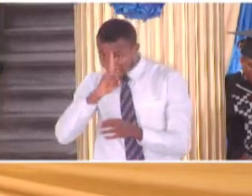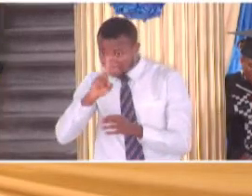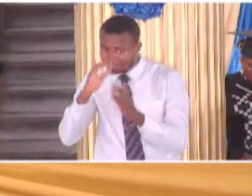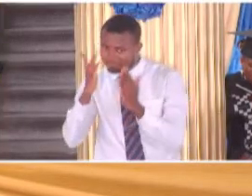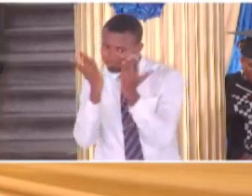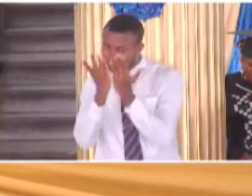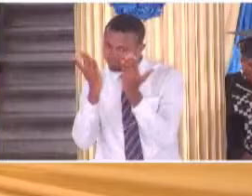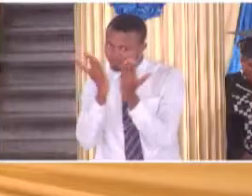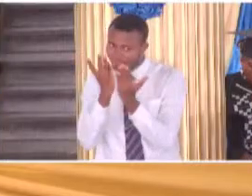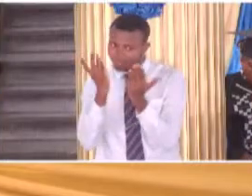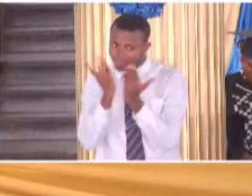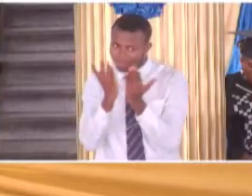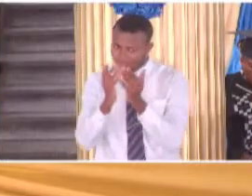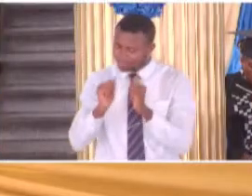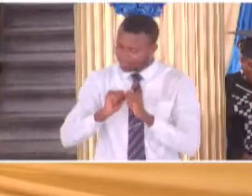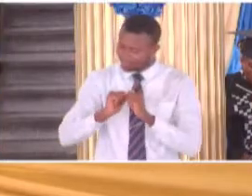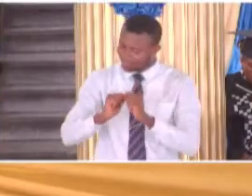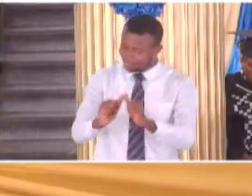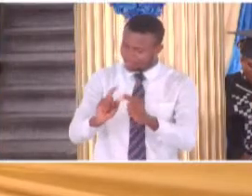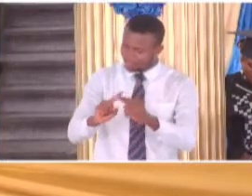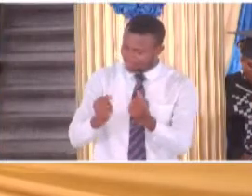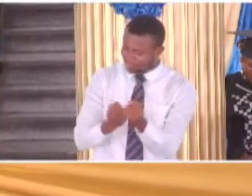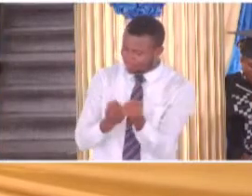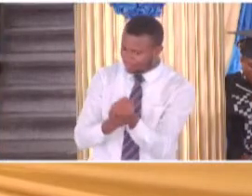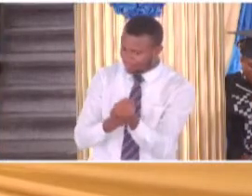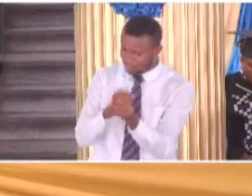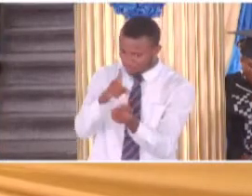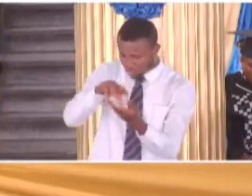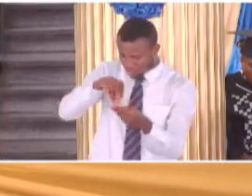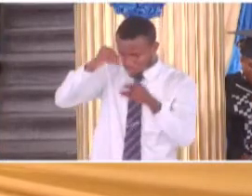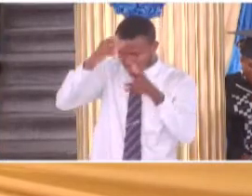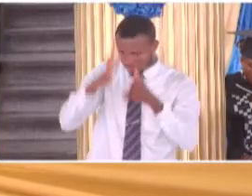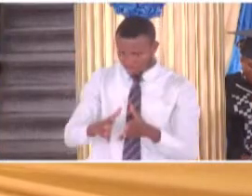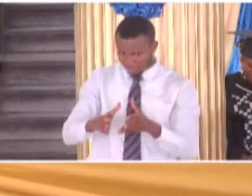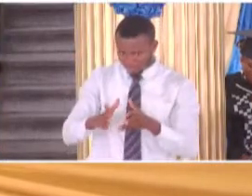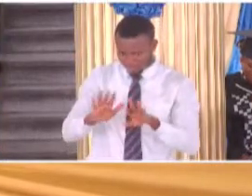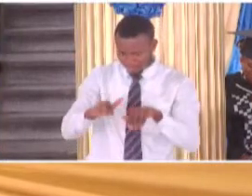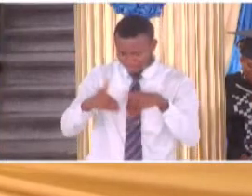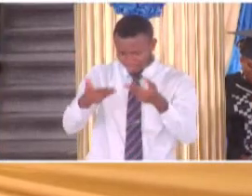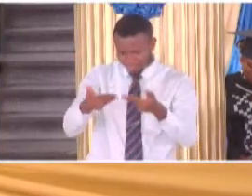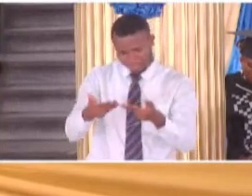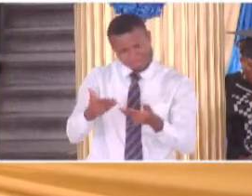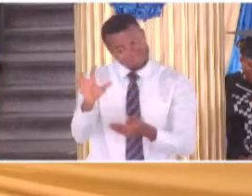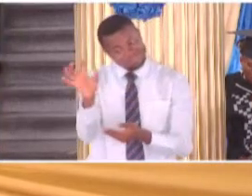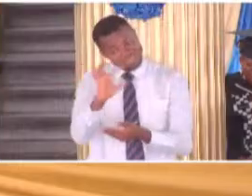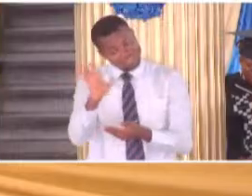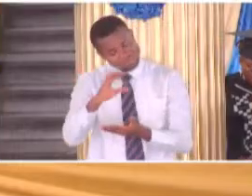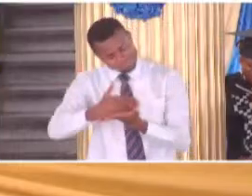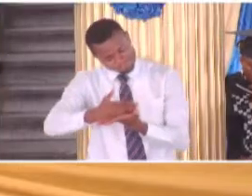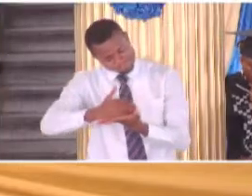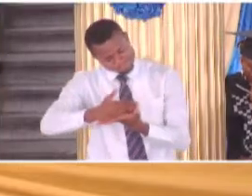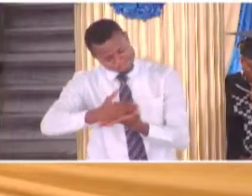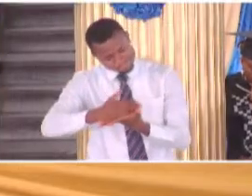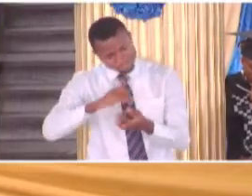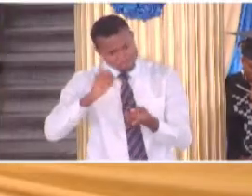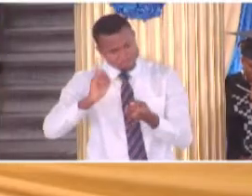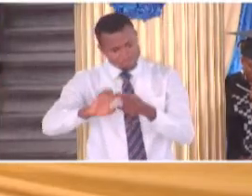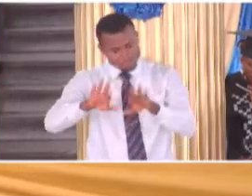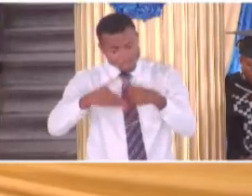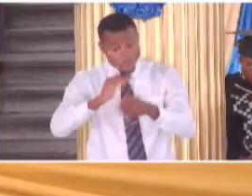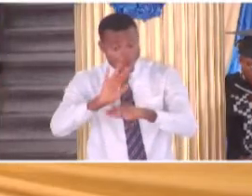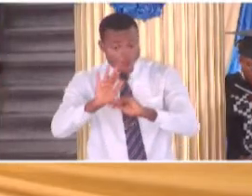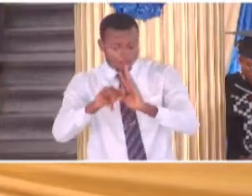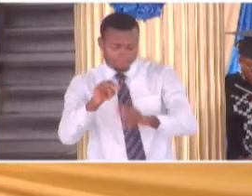ongoing commitment to supporting our students, we have distributed over 500 laptops to deserving